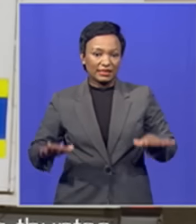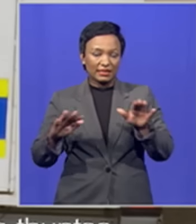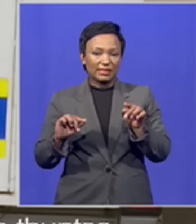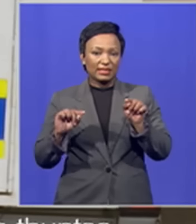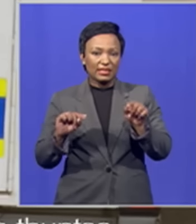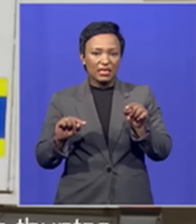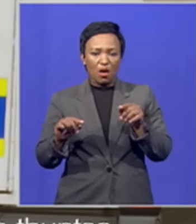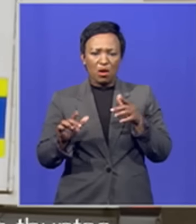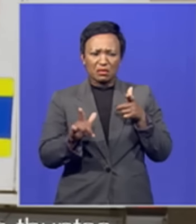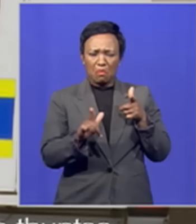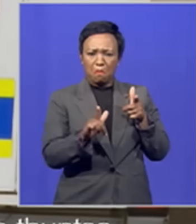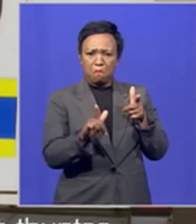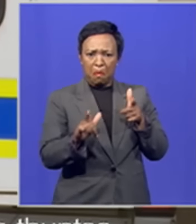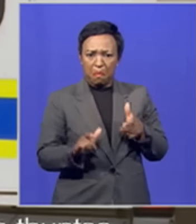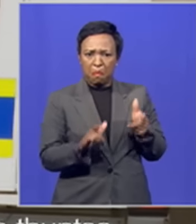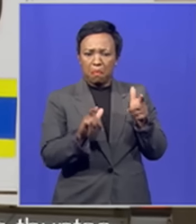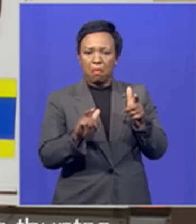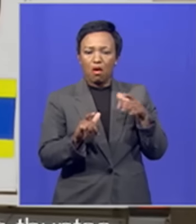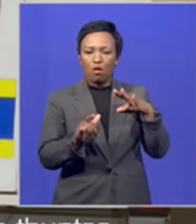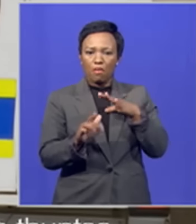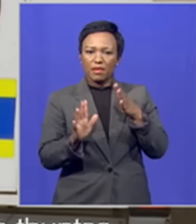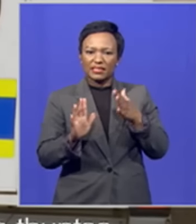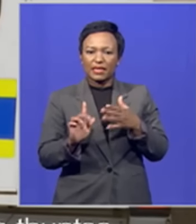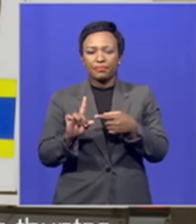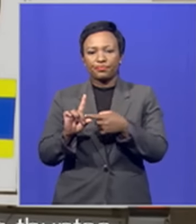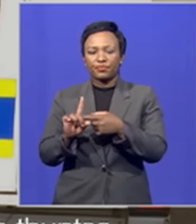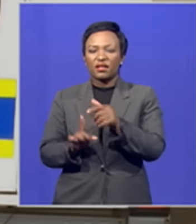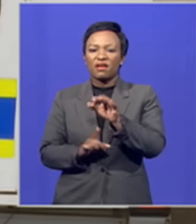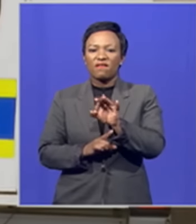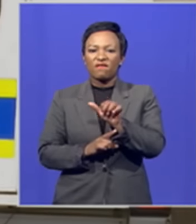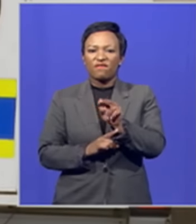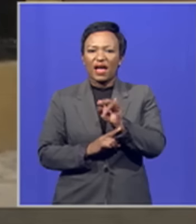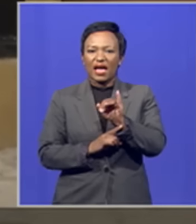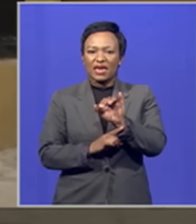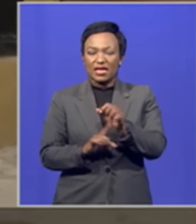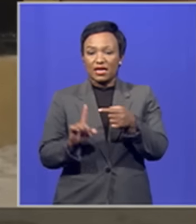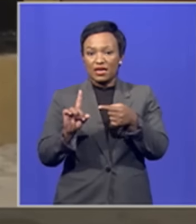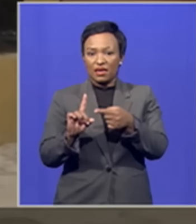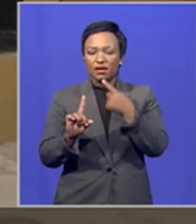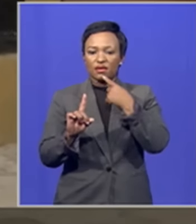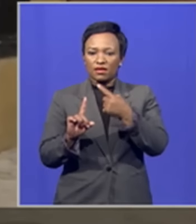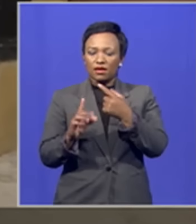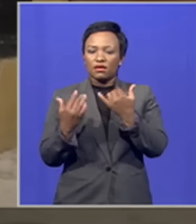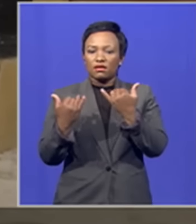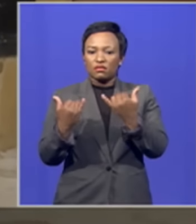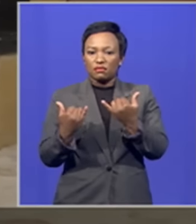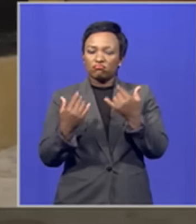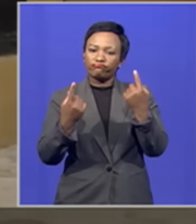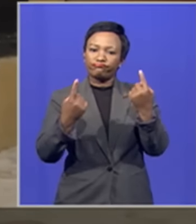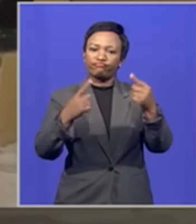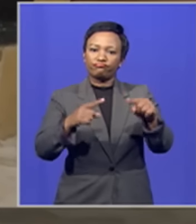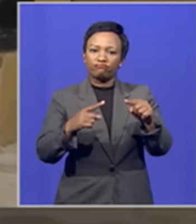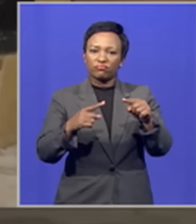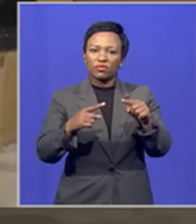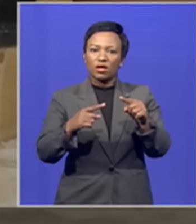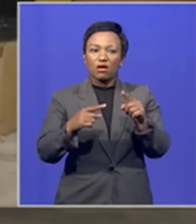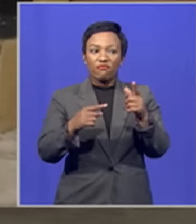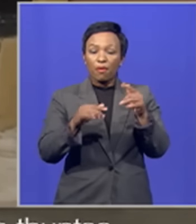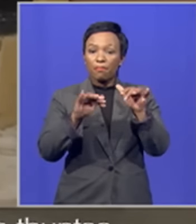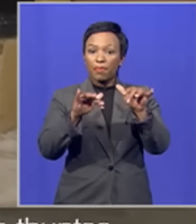ka mogoso. Mokomishinara wa sepodisi Fanima Semola o itsisitse magato a masha go romela batlhankedi ba tlaleletso kwa